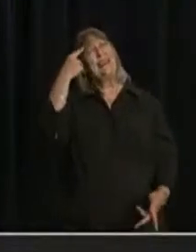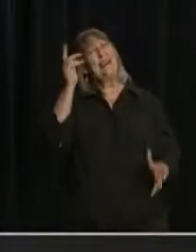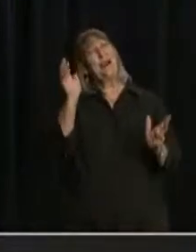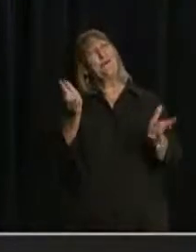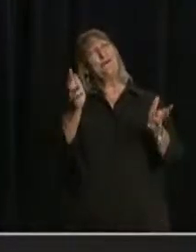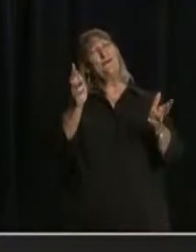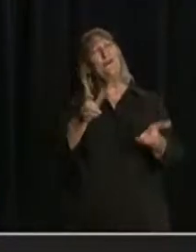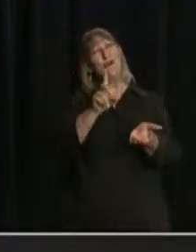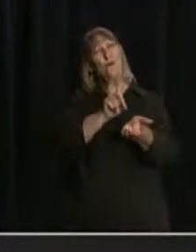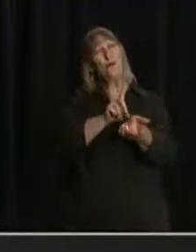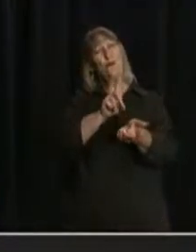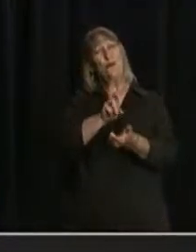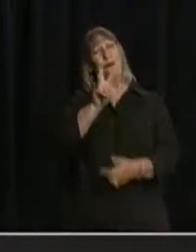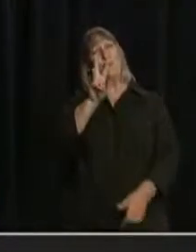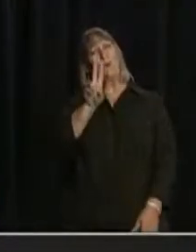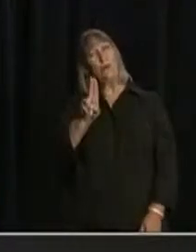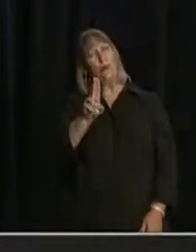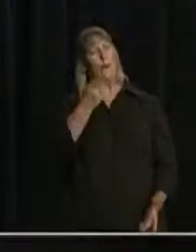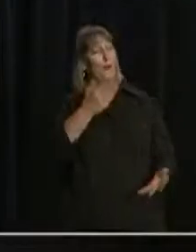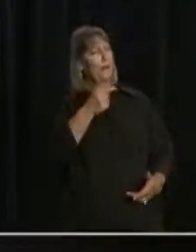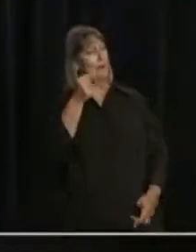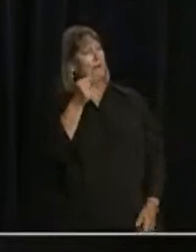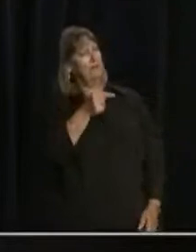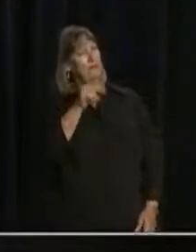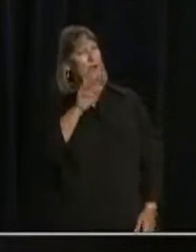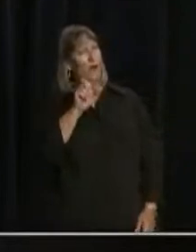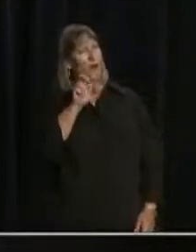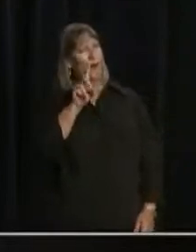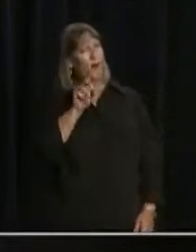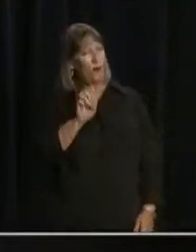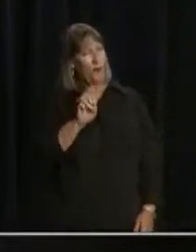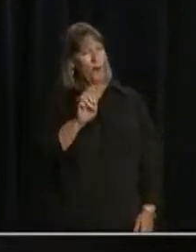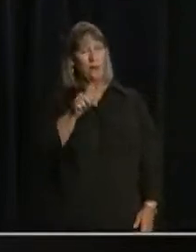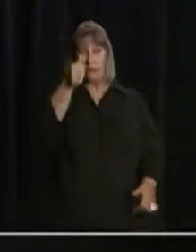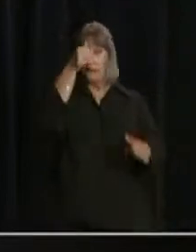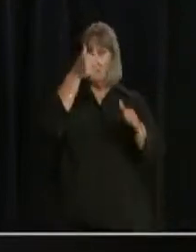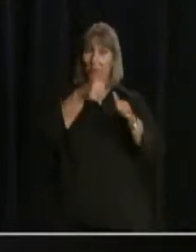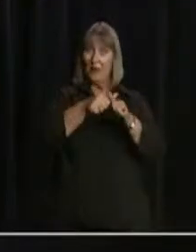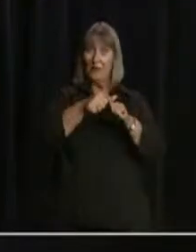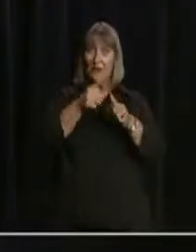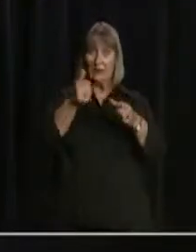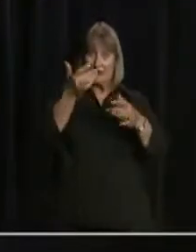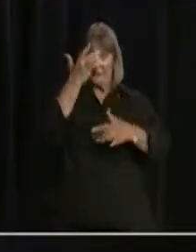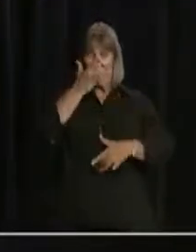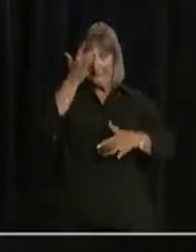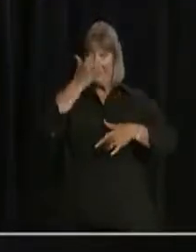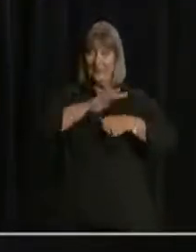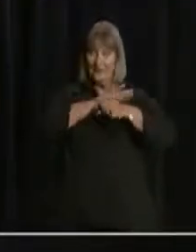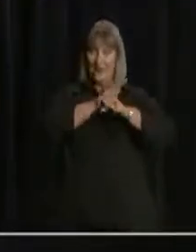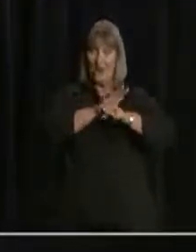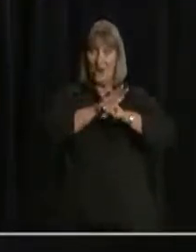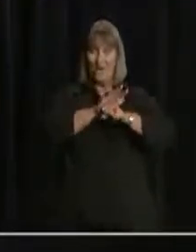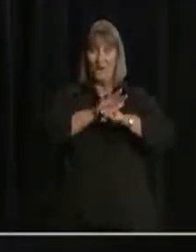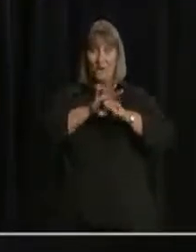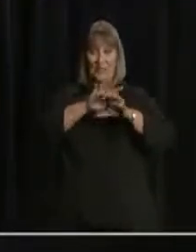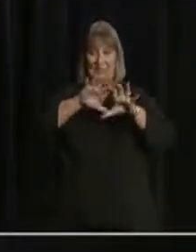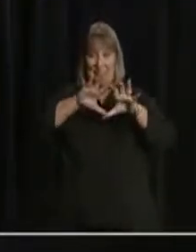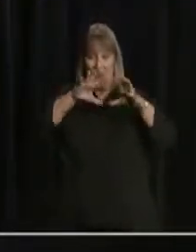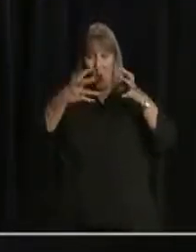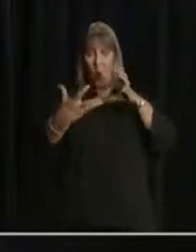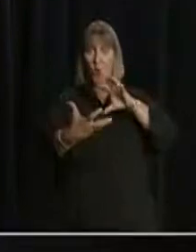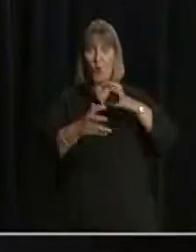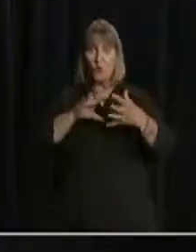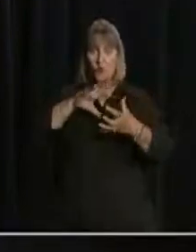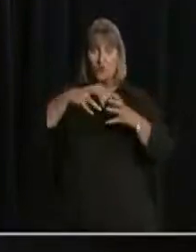with you, Claude, that reminder, this is a global pandemic. you know, and global pandemics